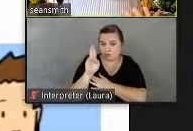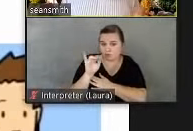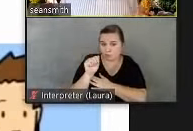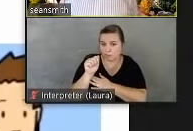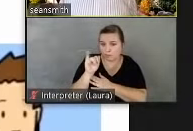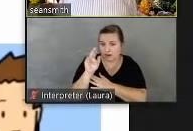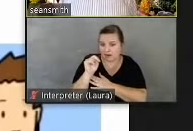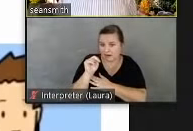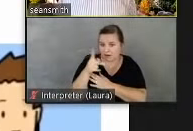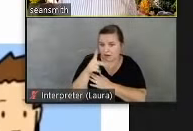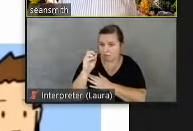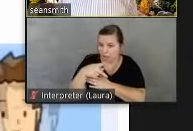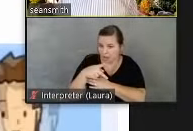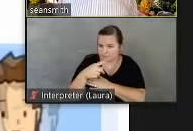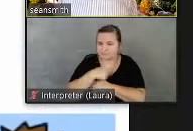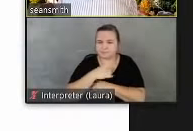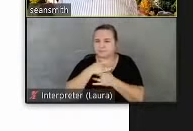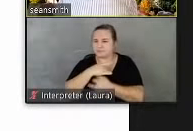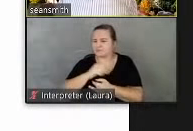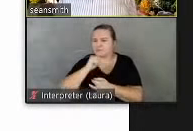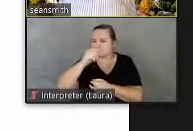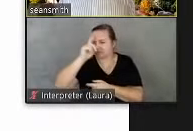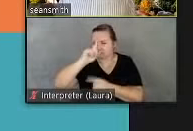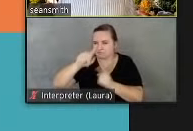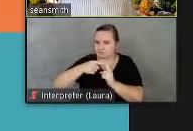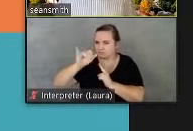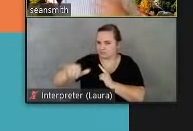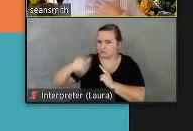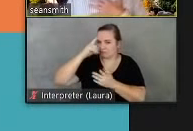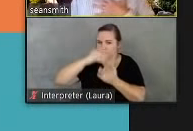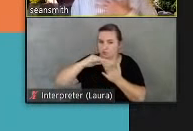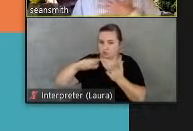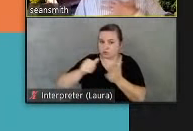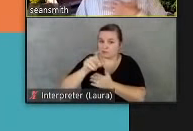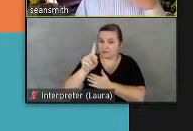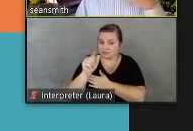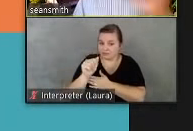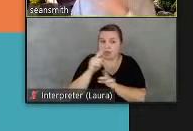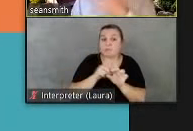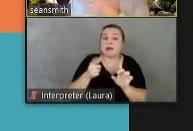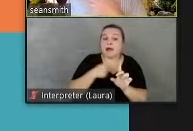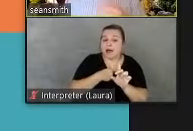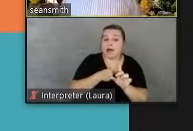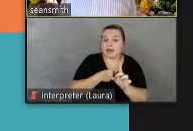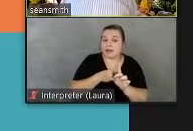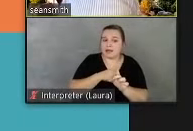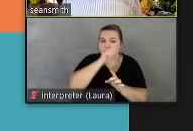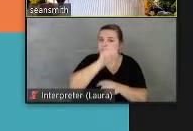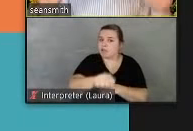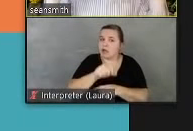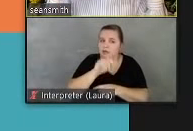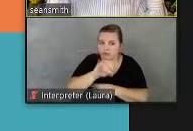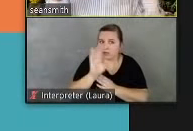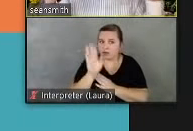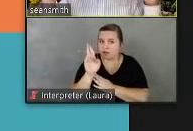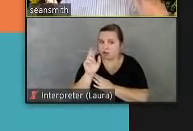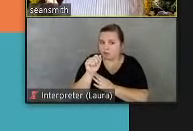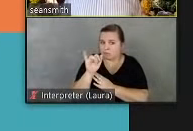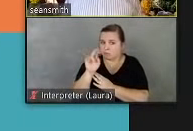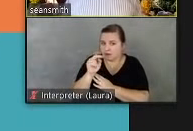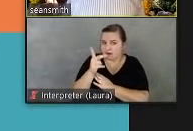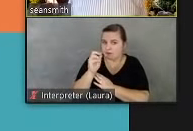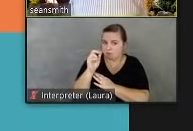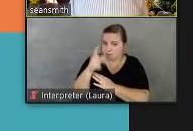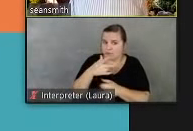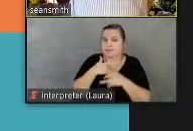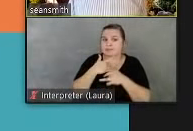not to think of BrainPop when I think of individuals with disabilities, although I love BrainPop for individuals with disabilities, BrainPop